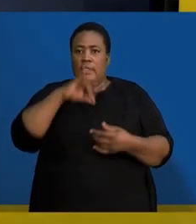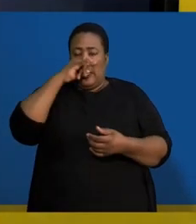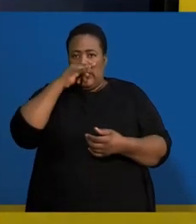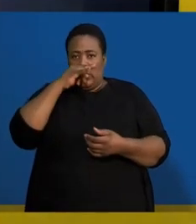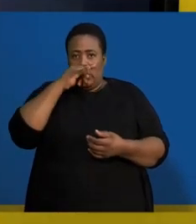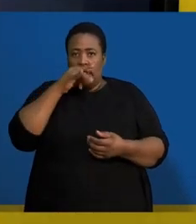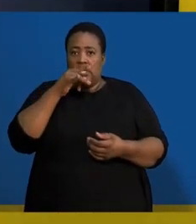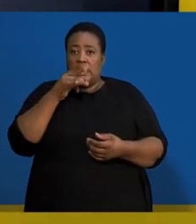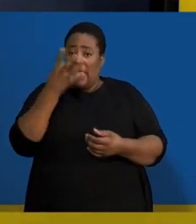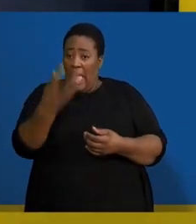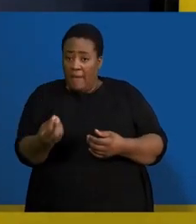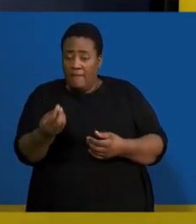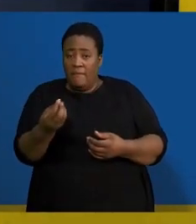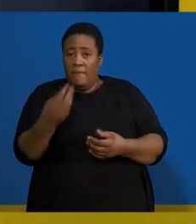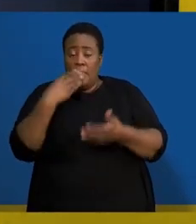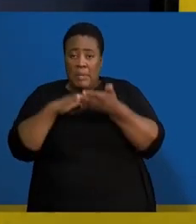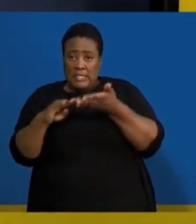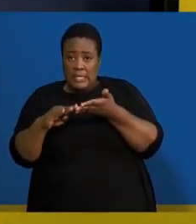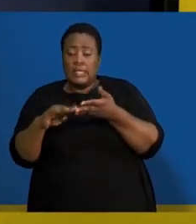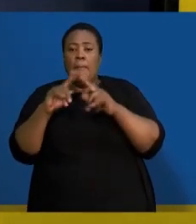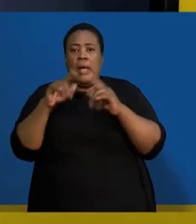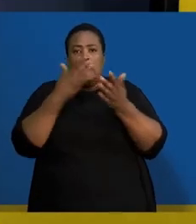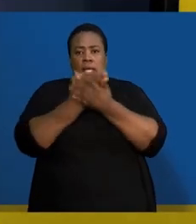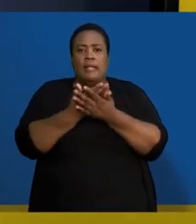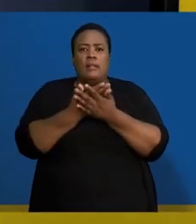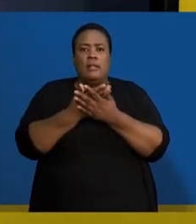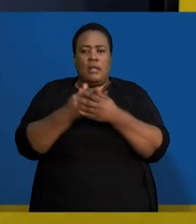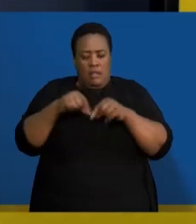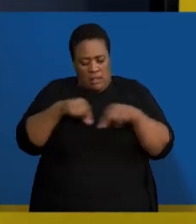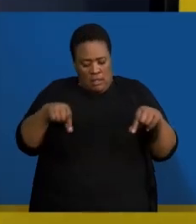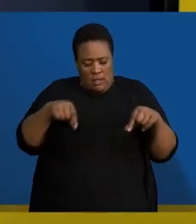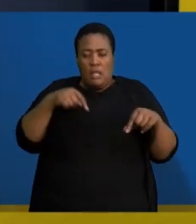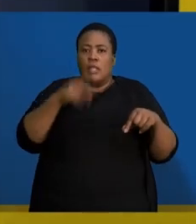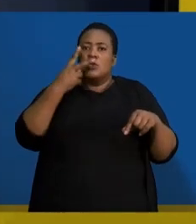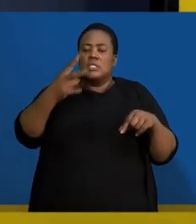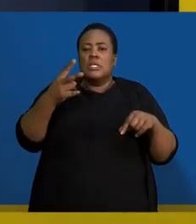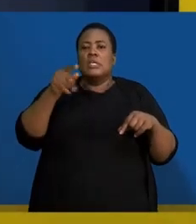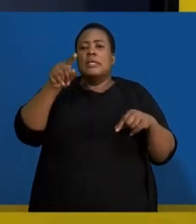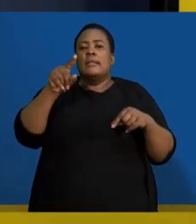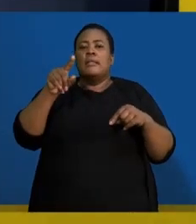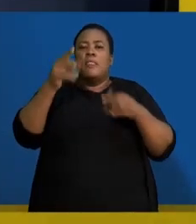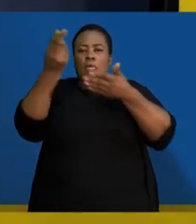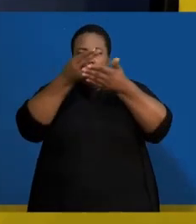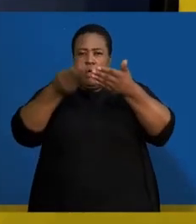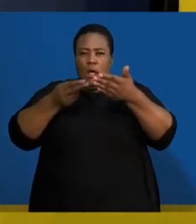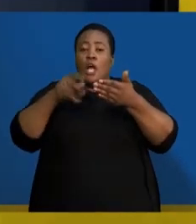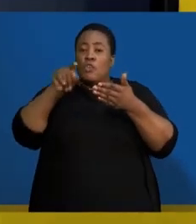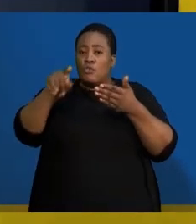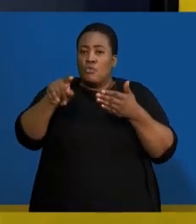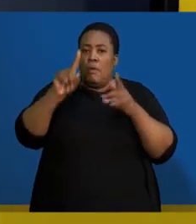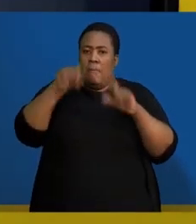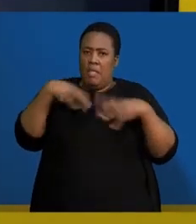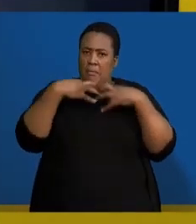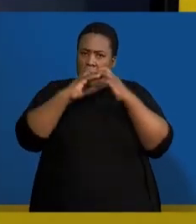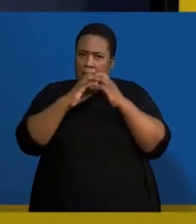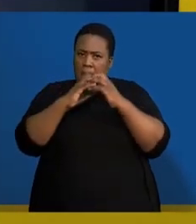not give the message. It can just give you a caption and then you will see the cartoon. It's up to you to come up